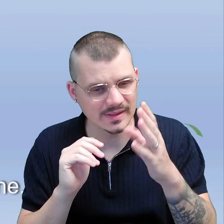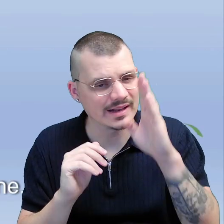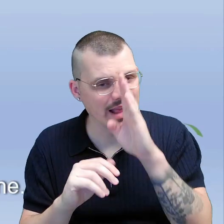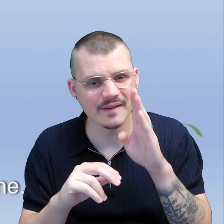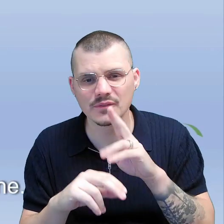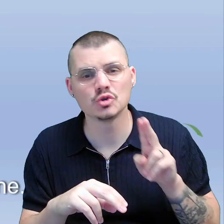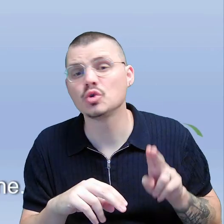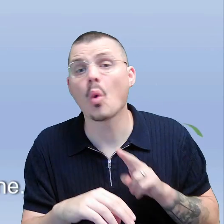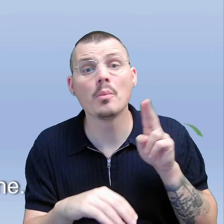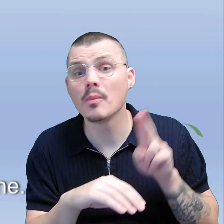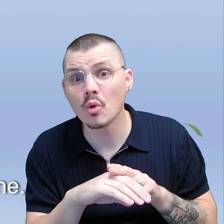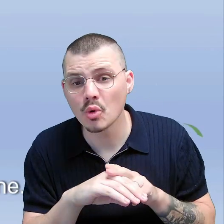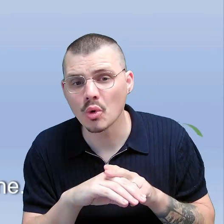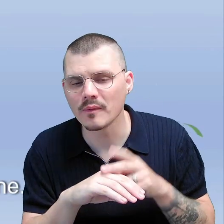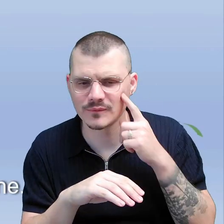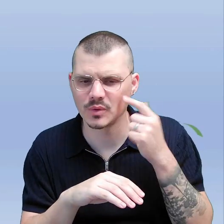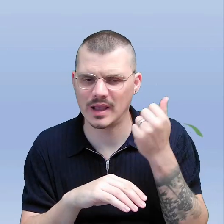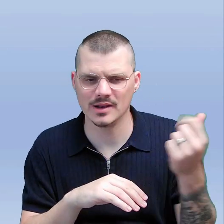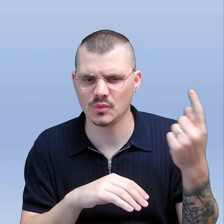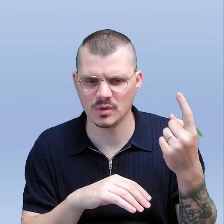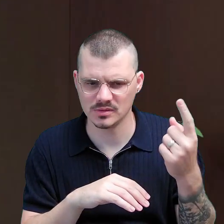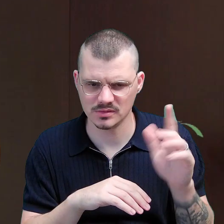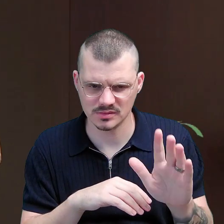Headbanging is never normal for anyone.